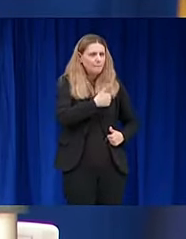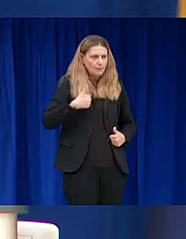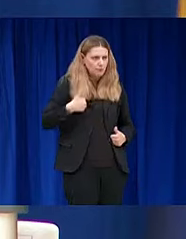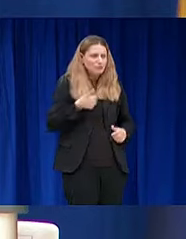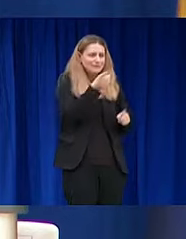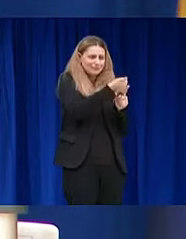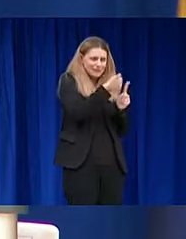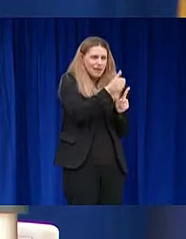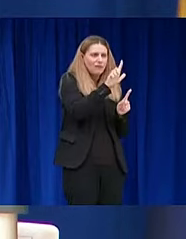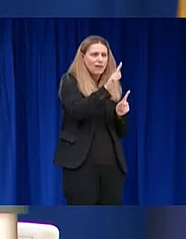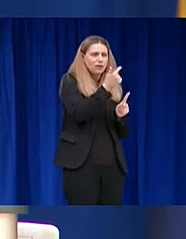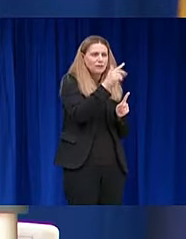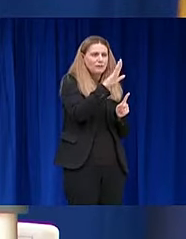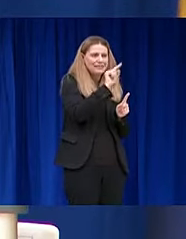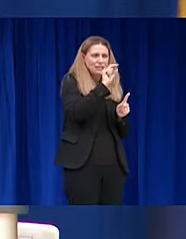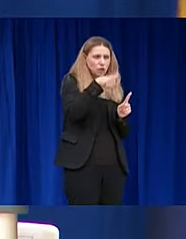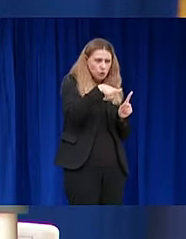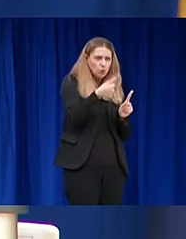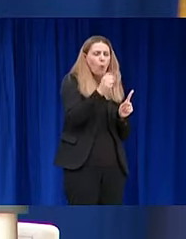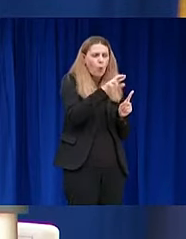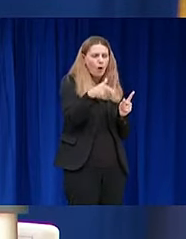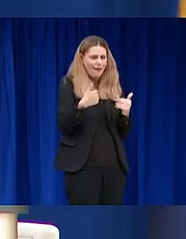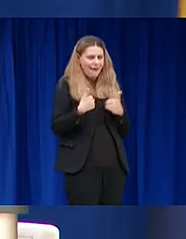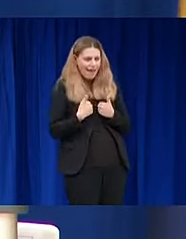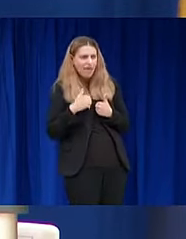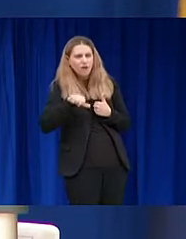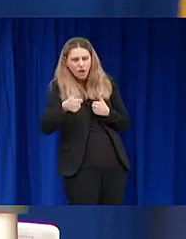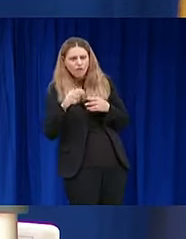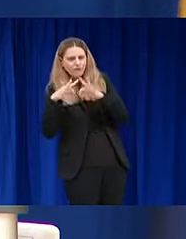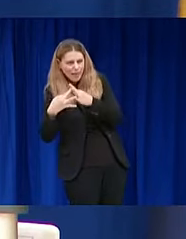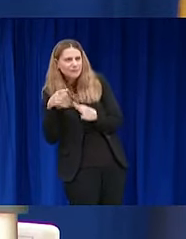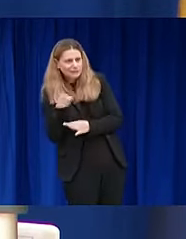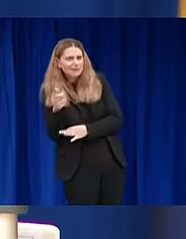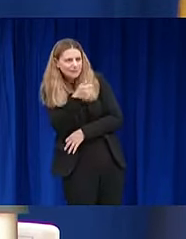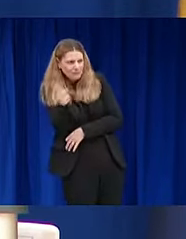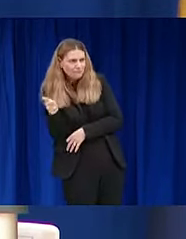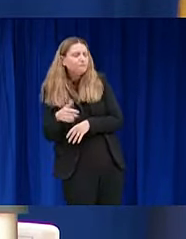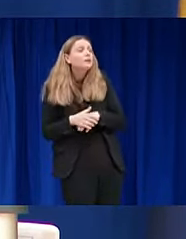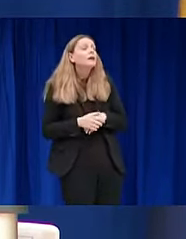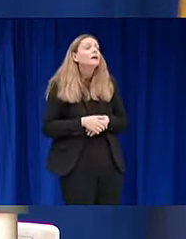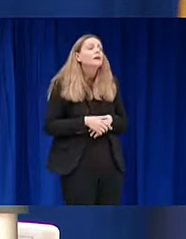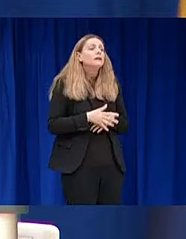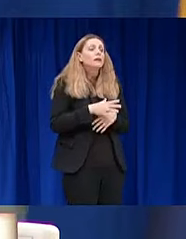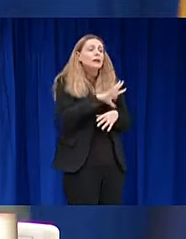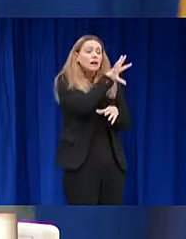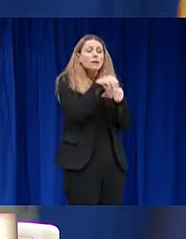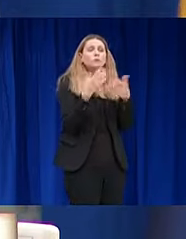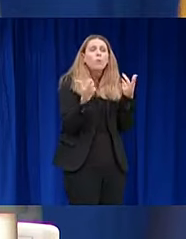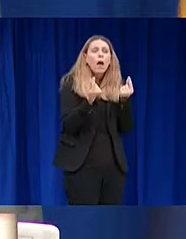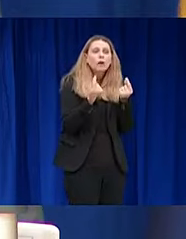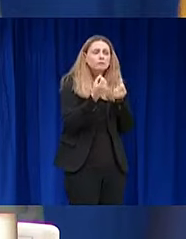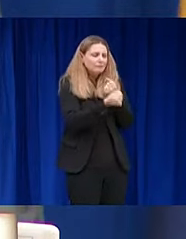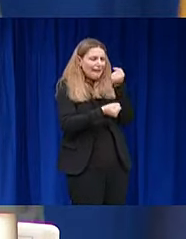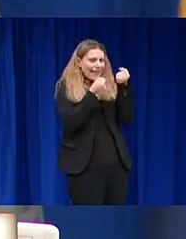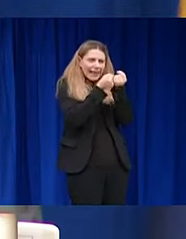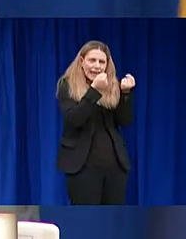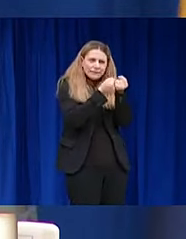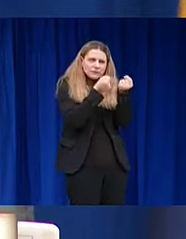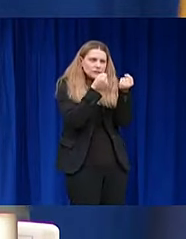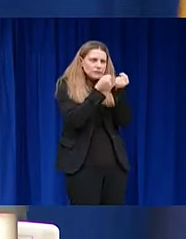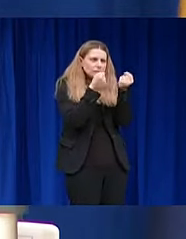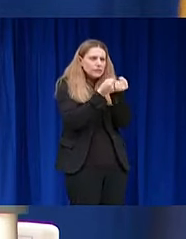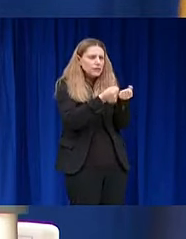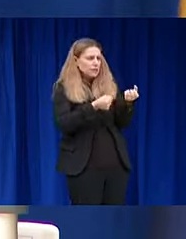LGBTQ dependents. Programs, policies encompass advocacy, support, trauma-informed